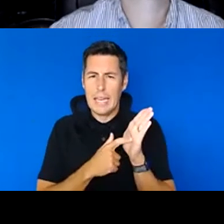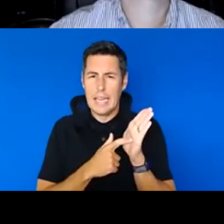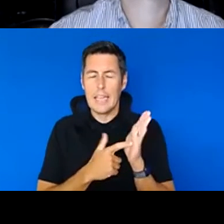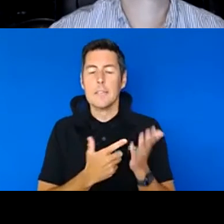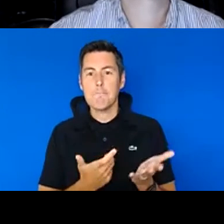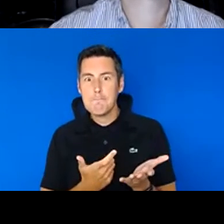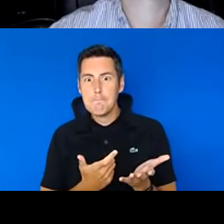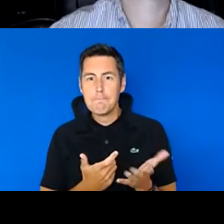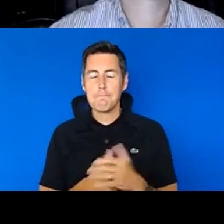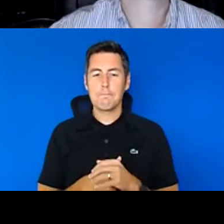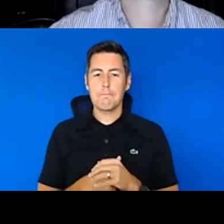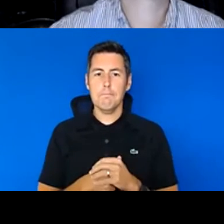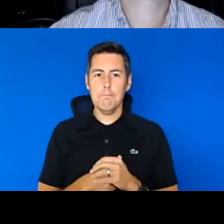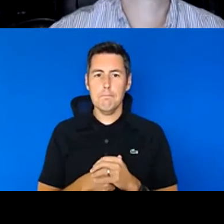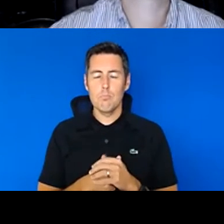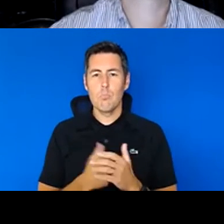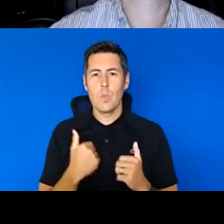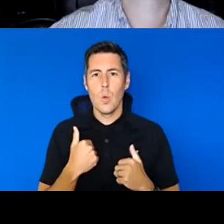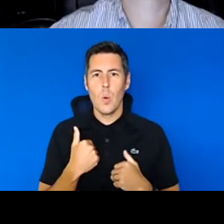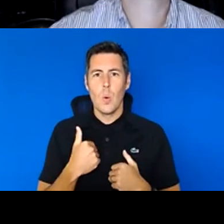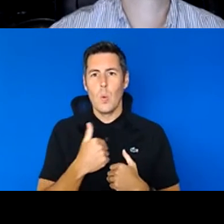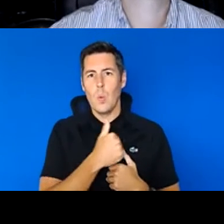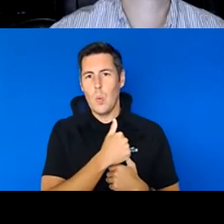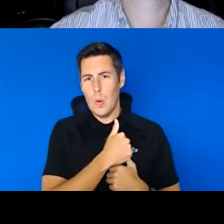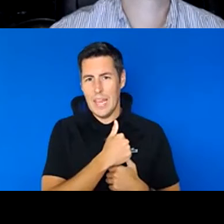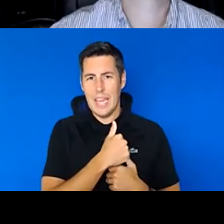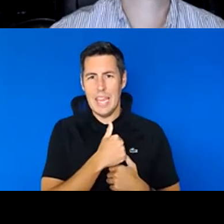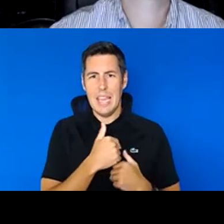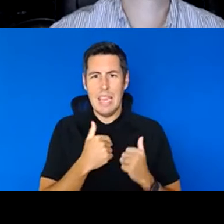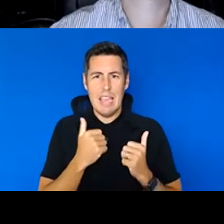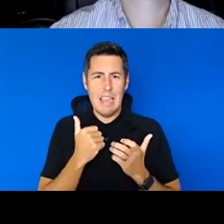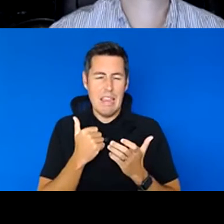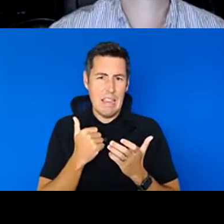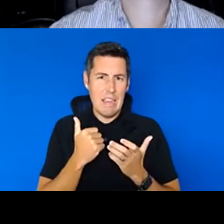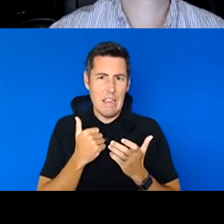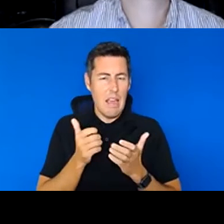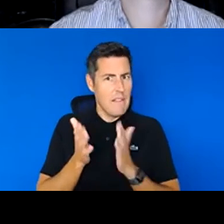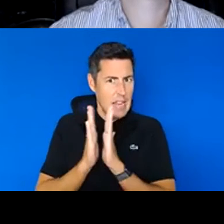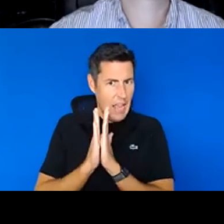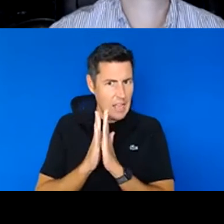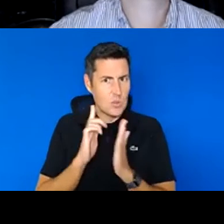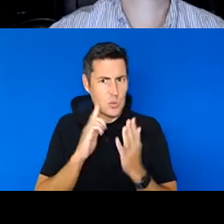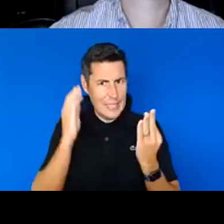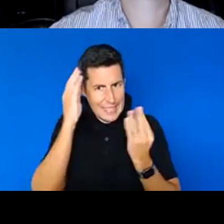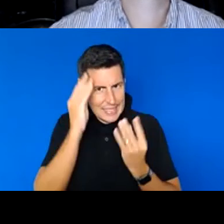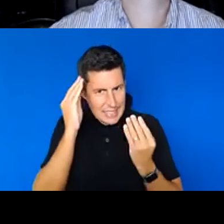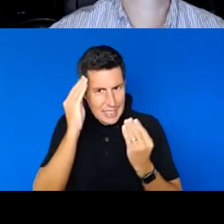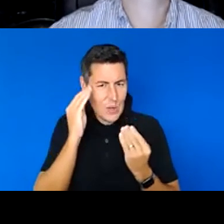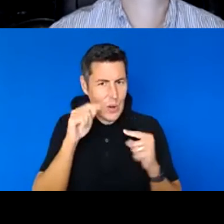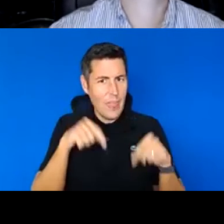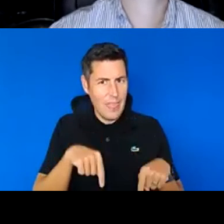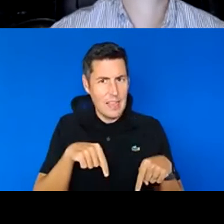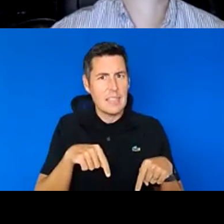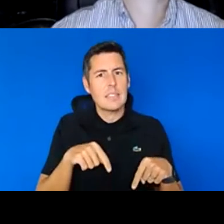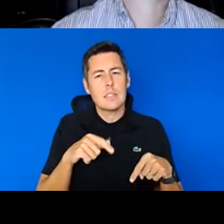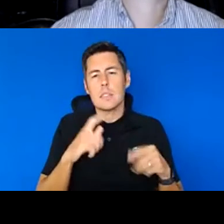so we as SCFT have been asked to consider this, and we will be meeting later in the month to consider a